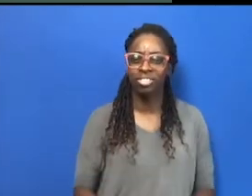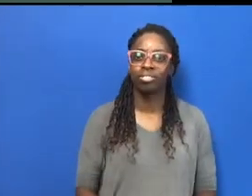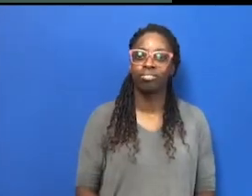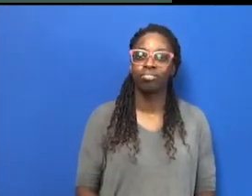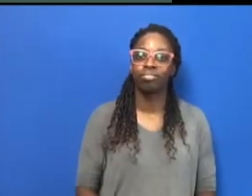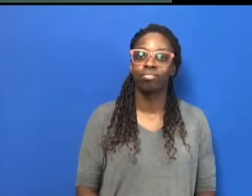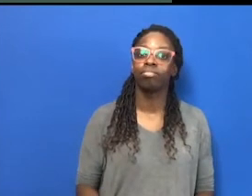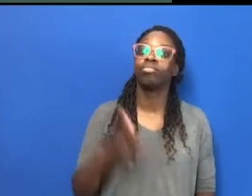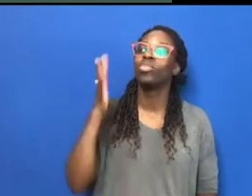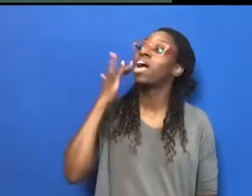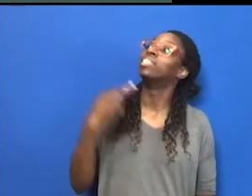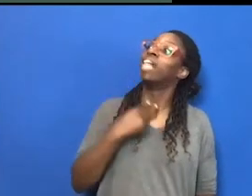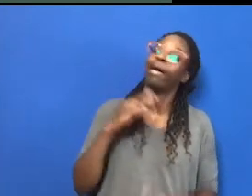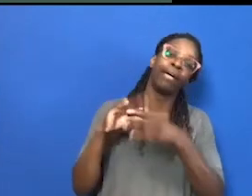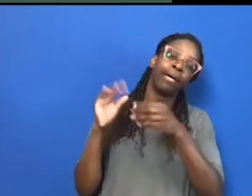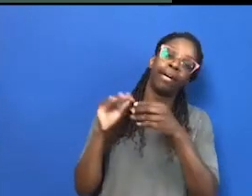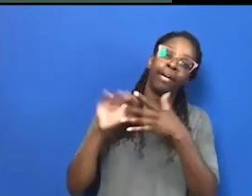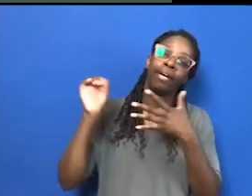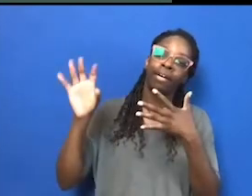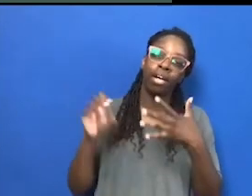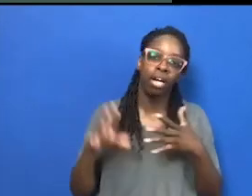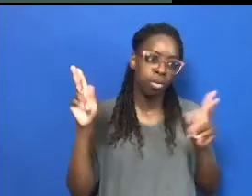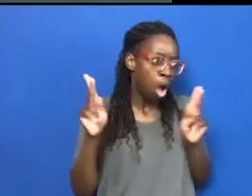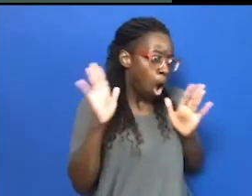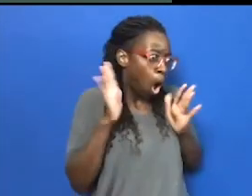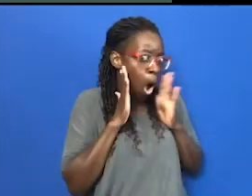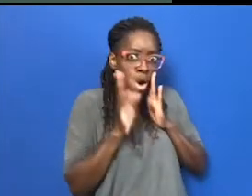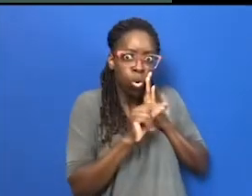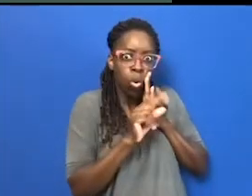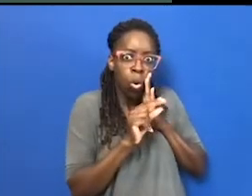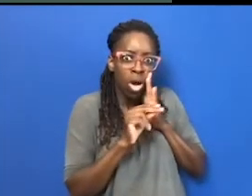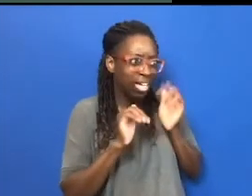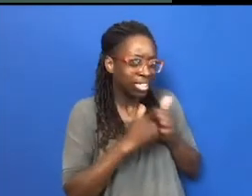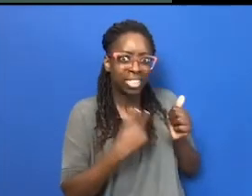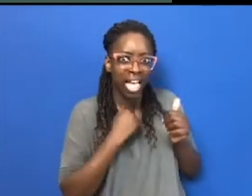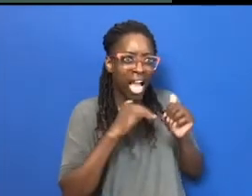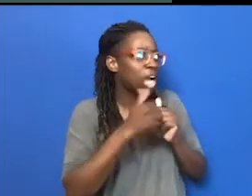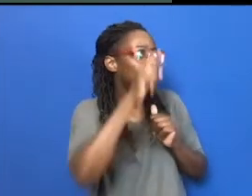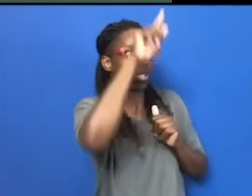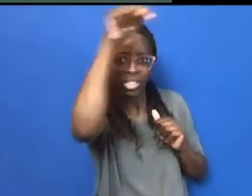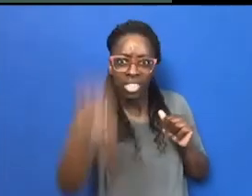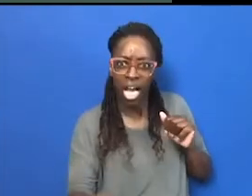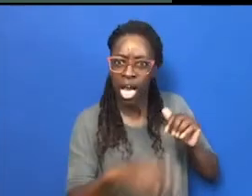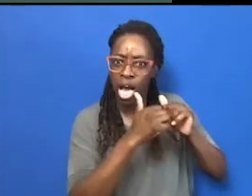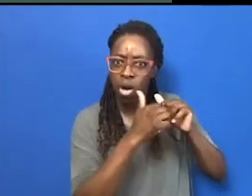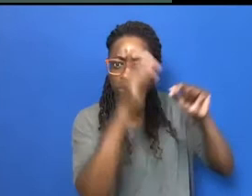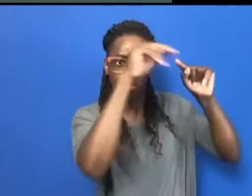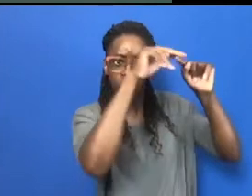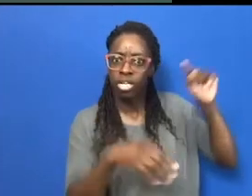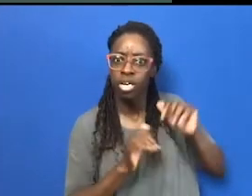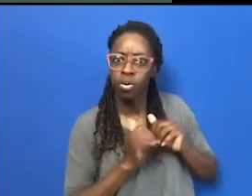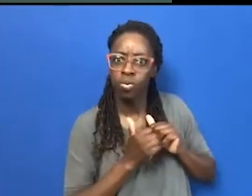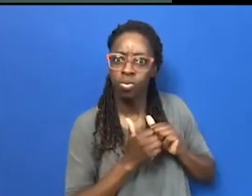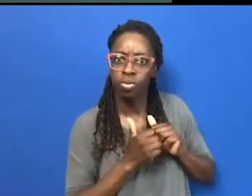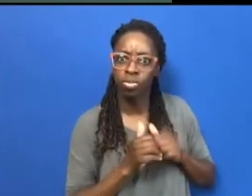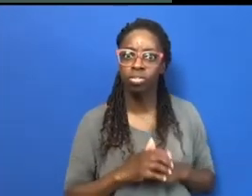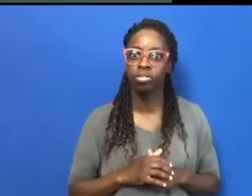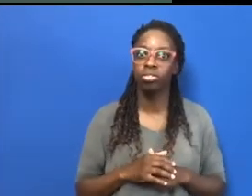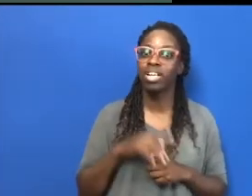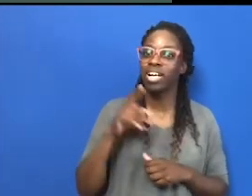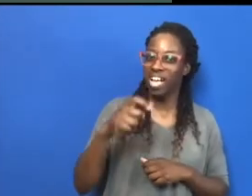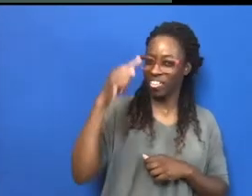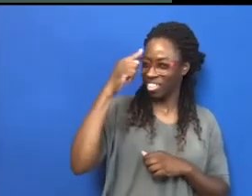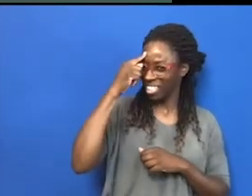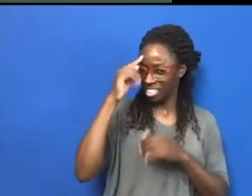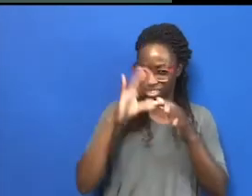is and go, oh no, is he stuck? How are we going to get him down? And have them process through that and think through different ways that they could strategize to